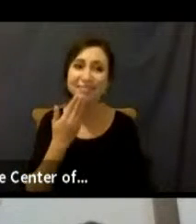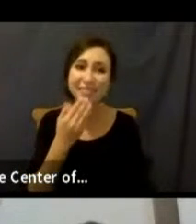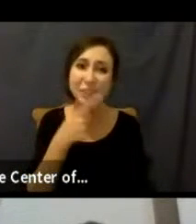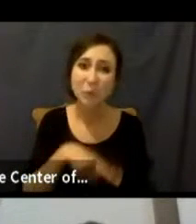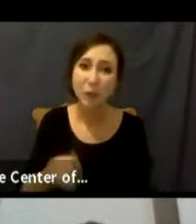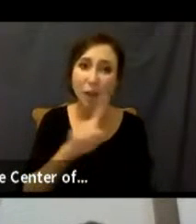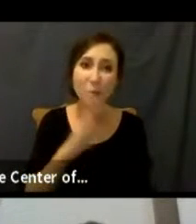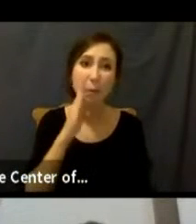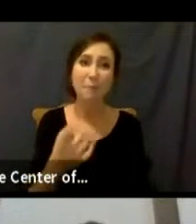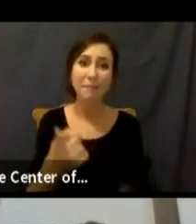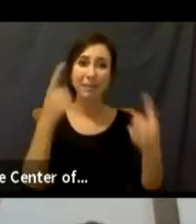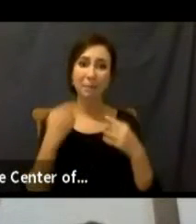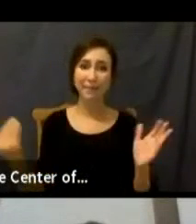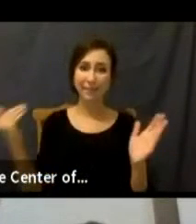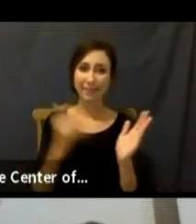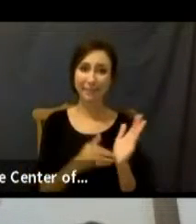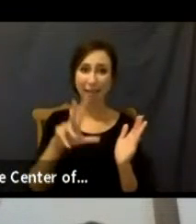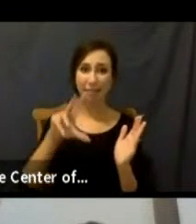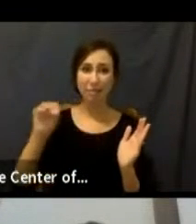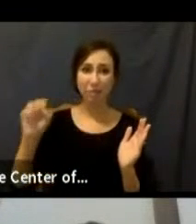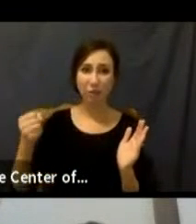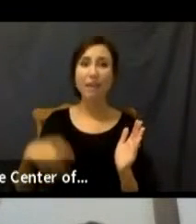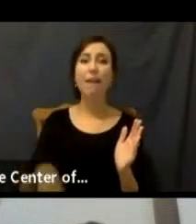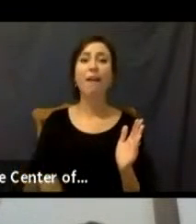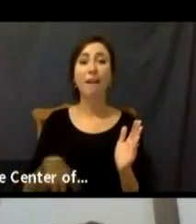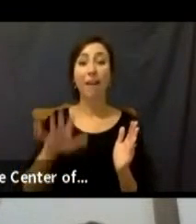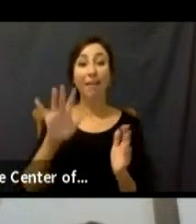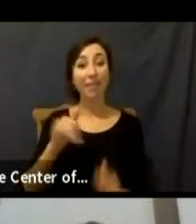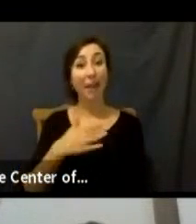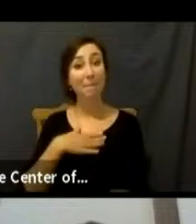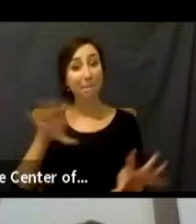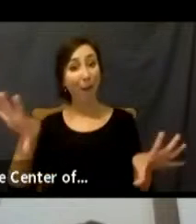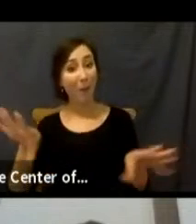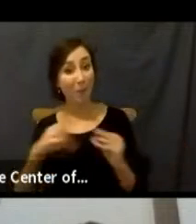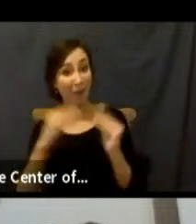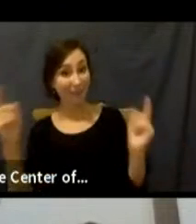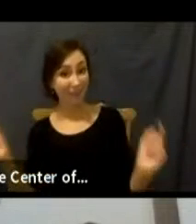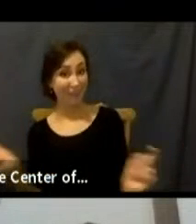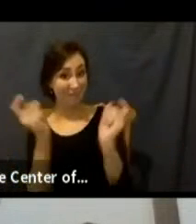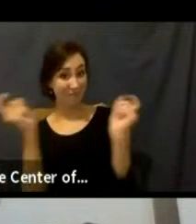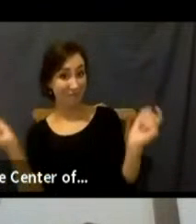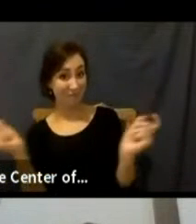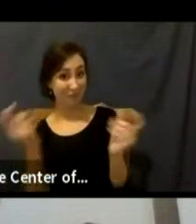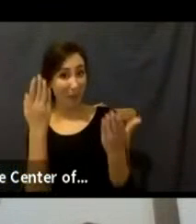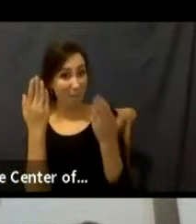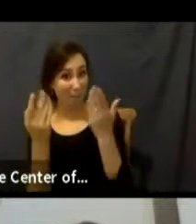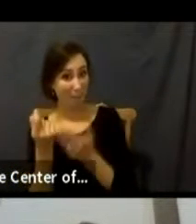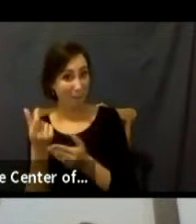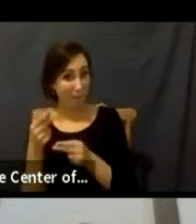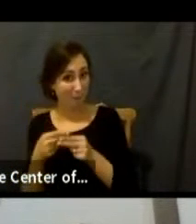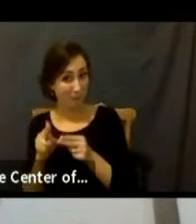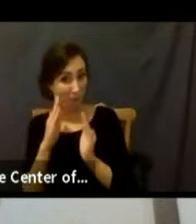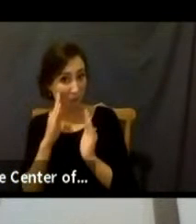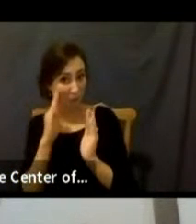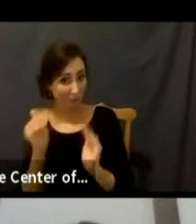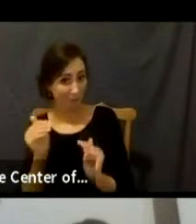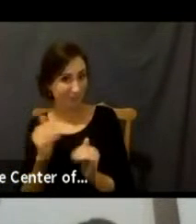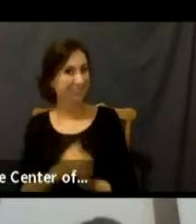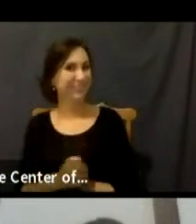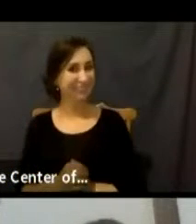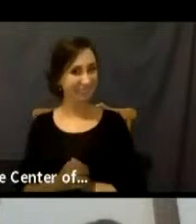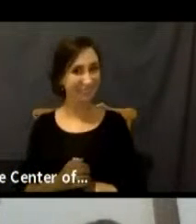going to be back on the 30th, which incidentally is my wedding anniversary, so we're going to maybe keep it a little shorter, hopefully. I don't know.